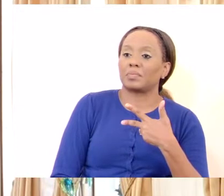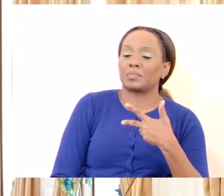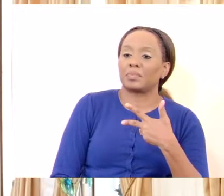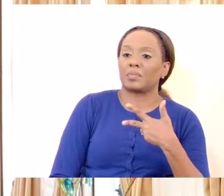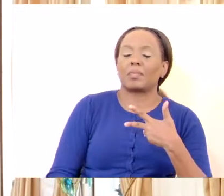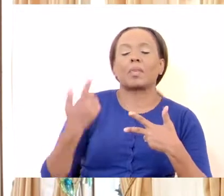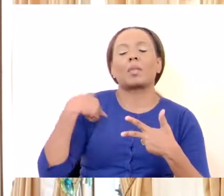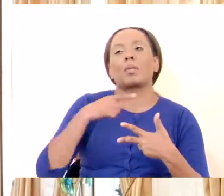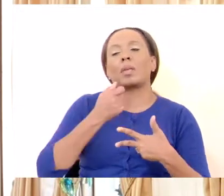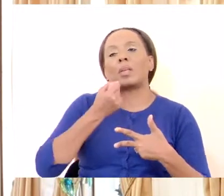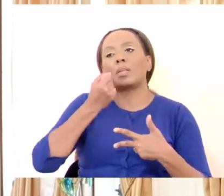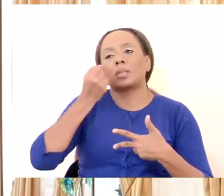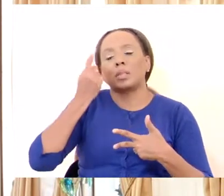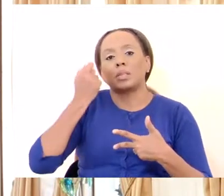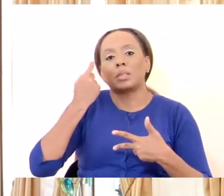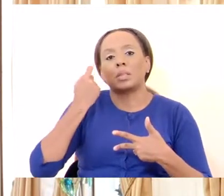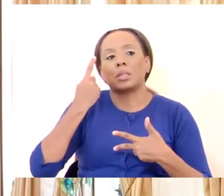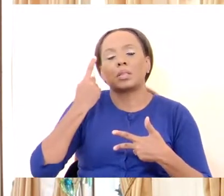your own